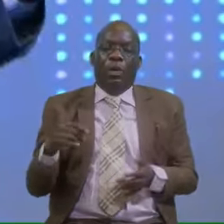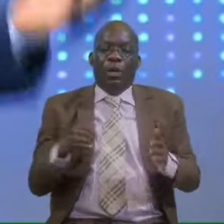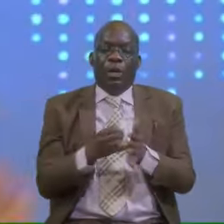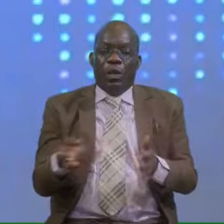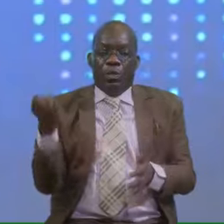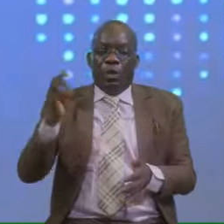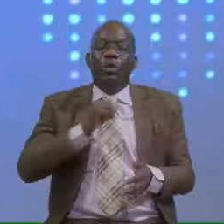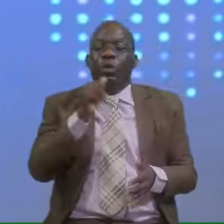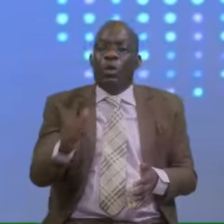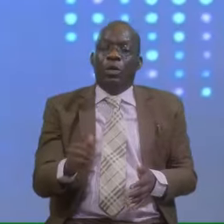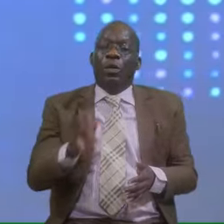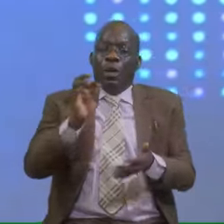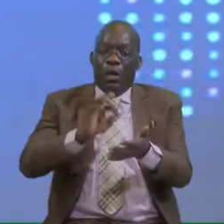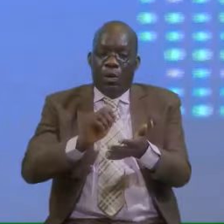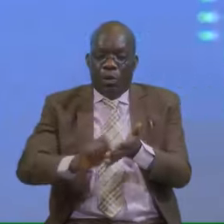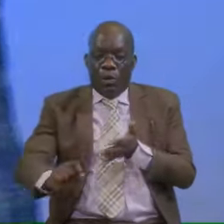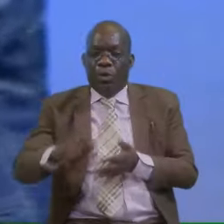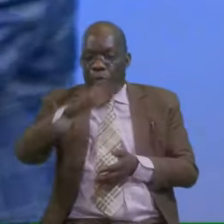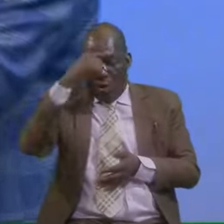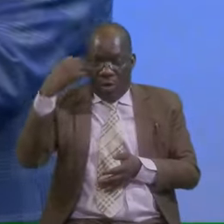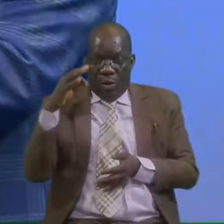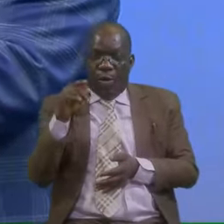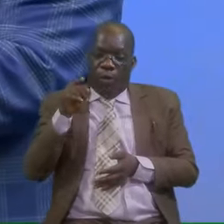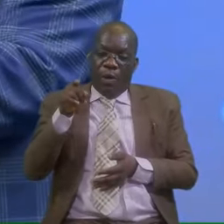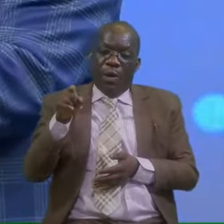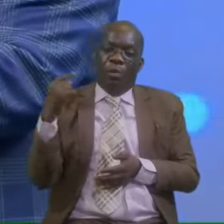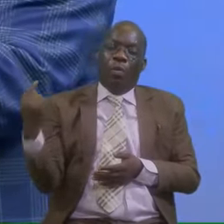for Abraham alone, but to all the